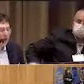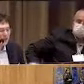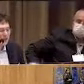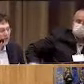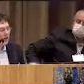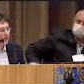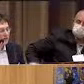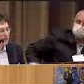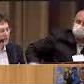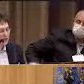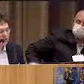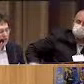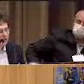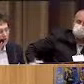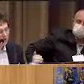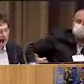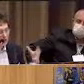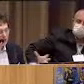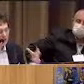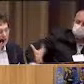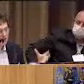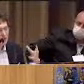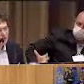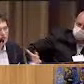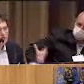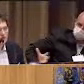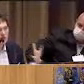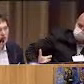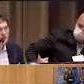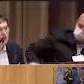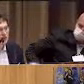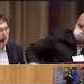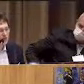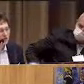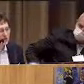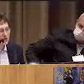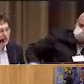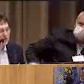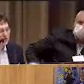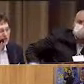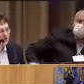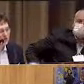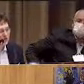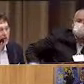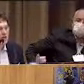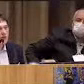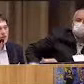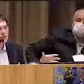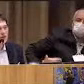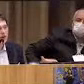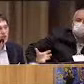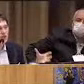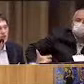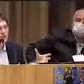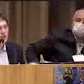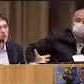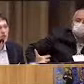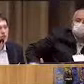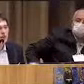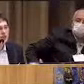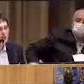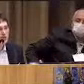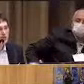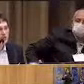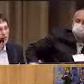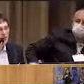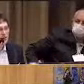established that proportional to the accuracy. And if you want to discuss, we can talk into more details.